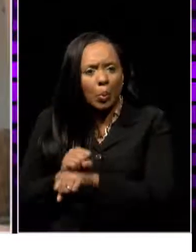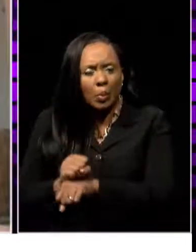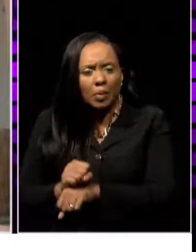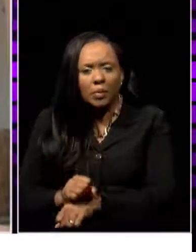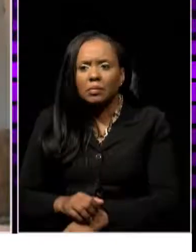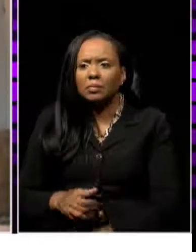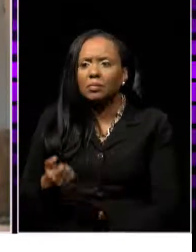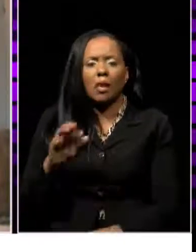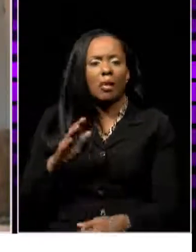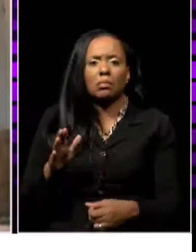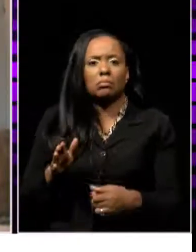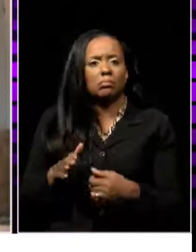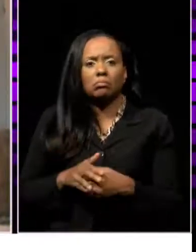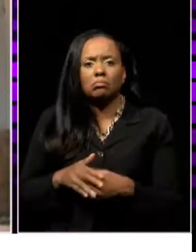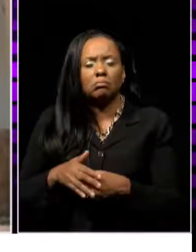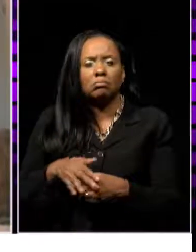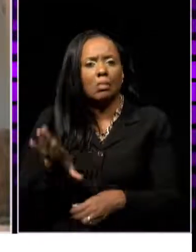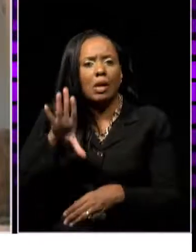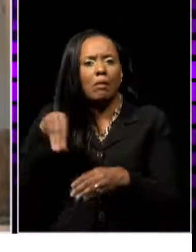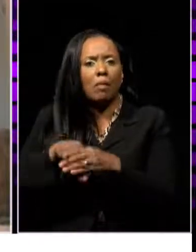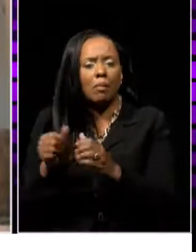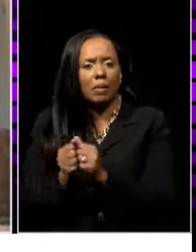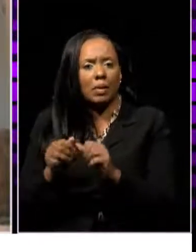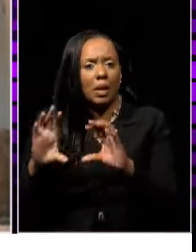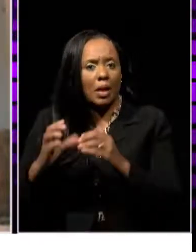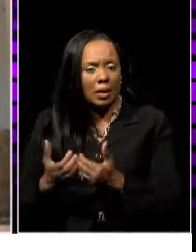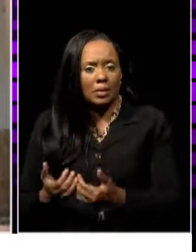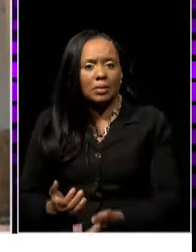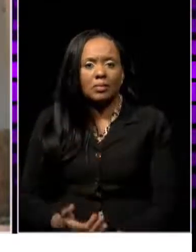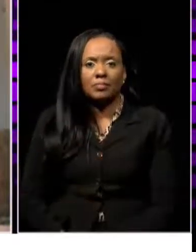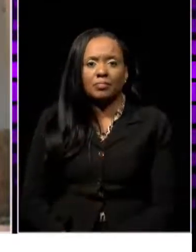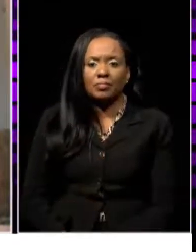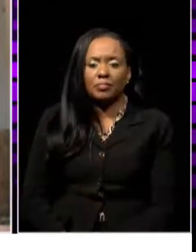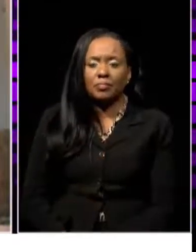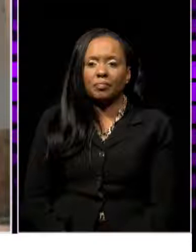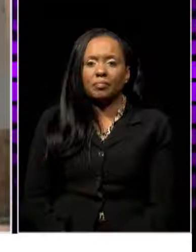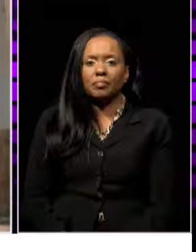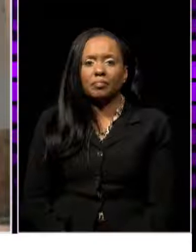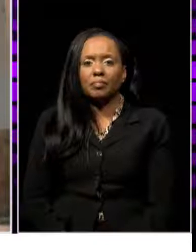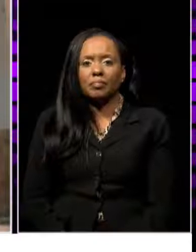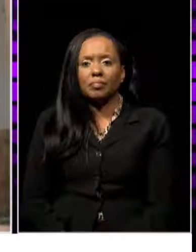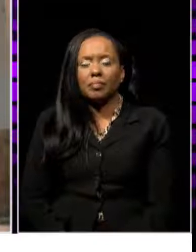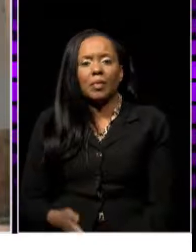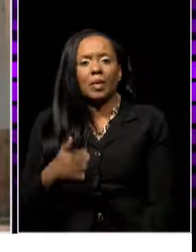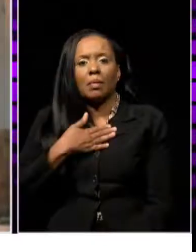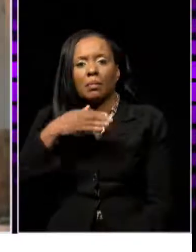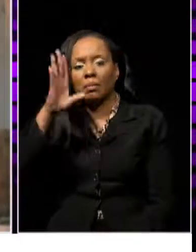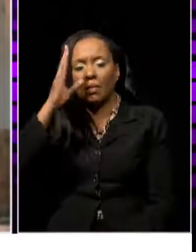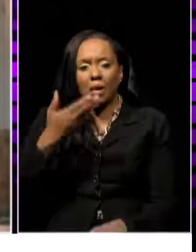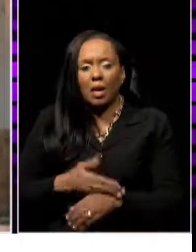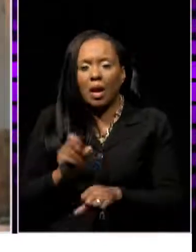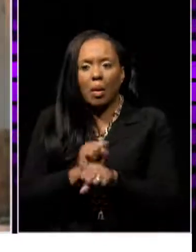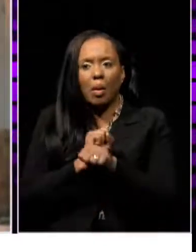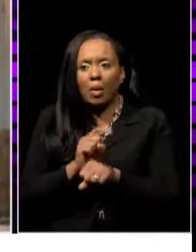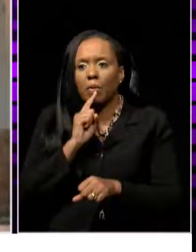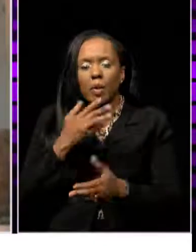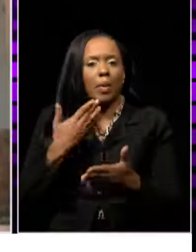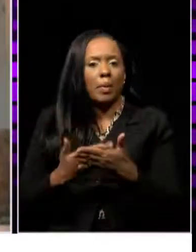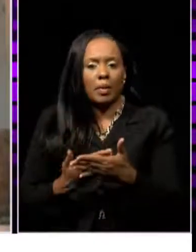even just general participation in class. He's been functioning really well in the online environment. That's